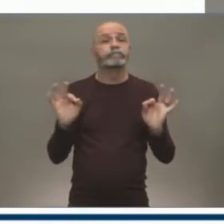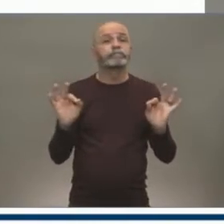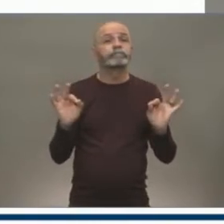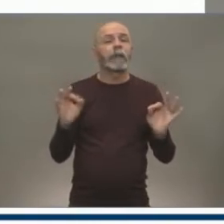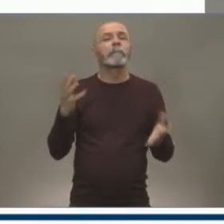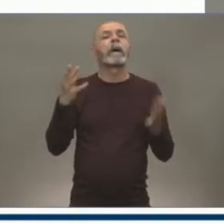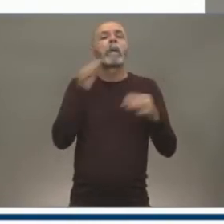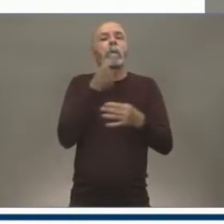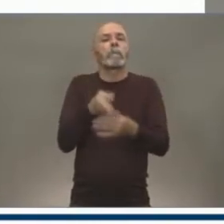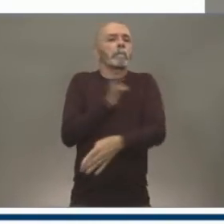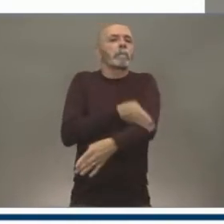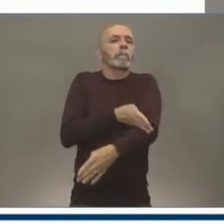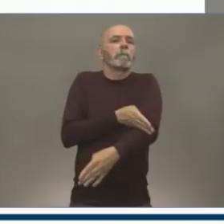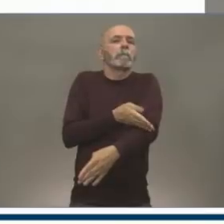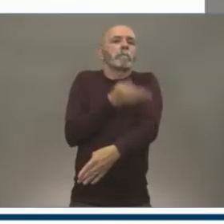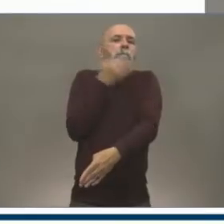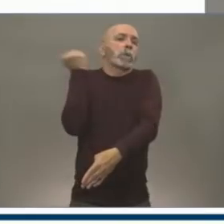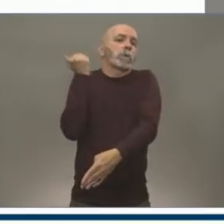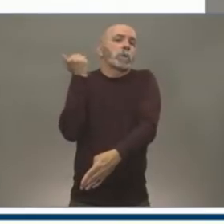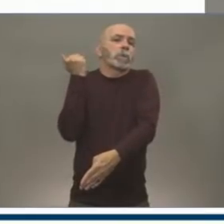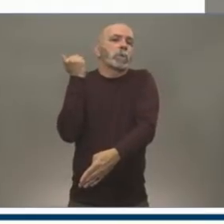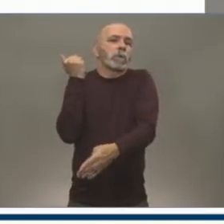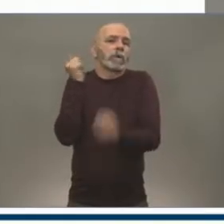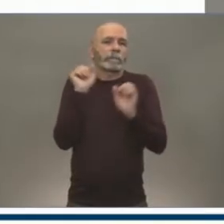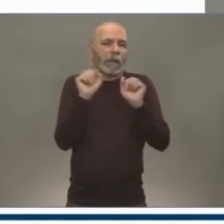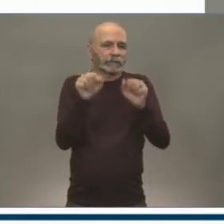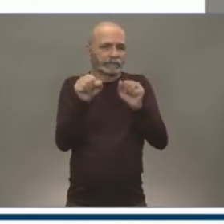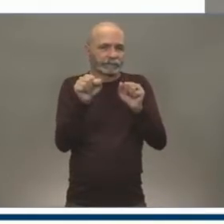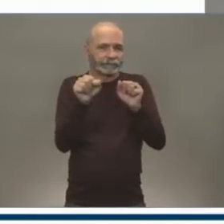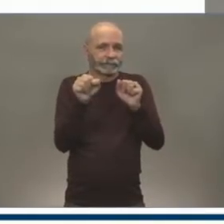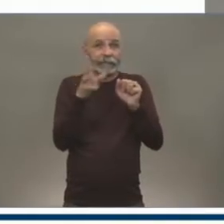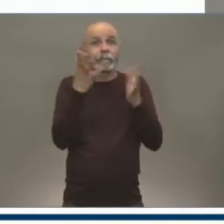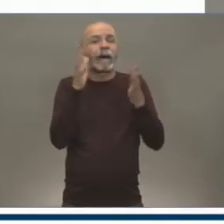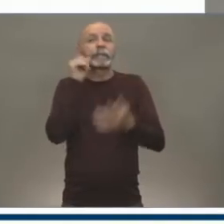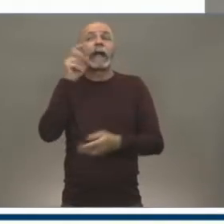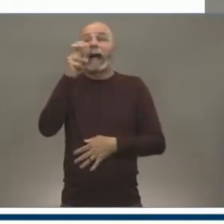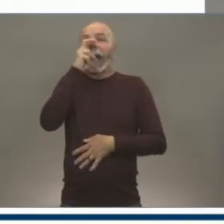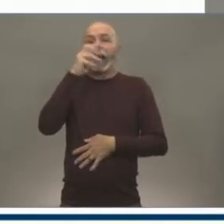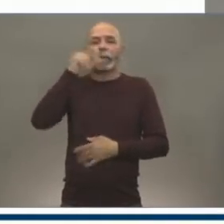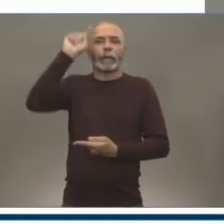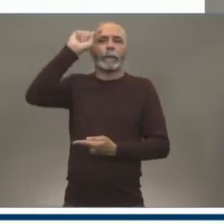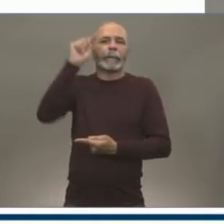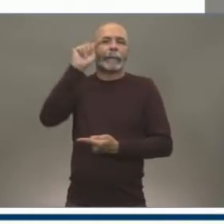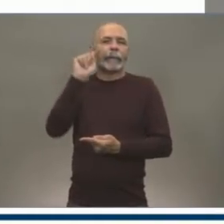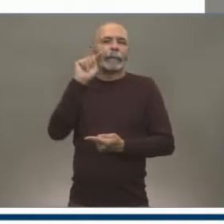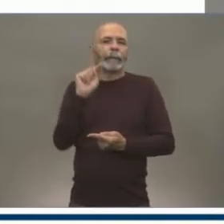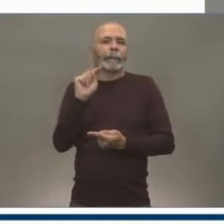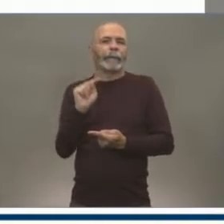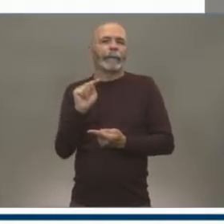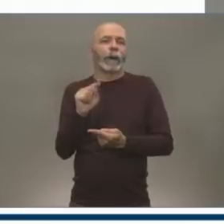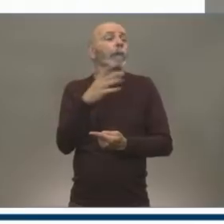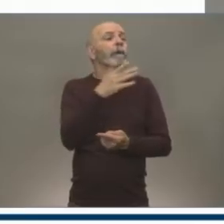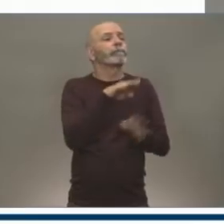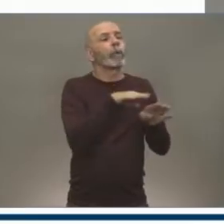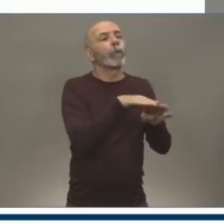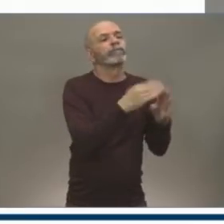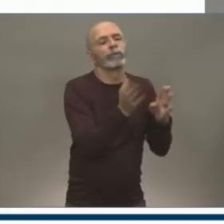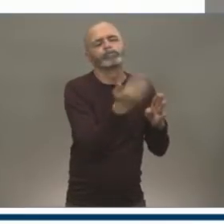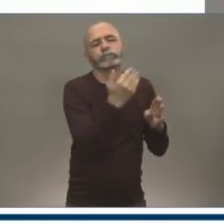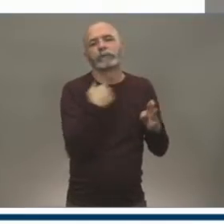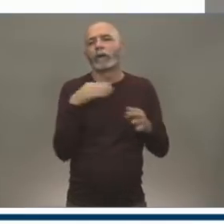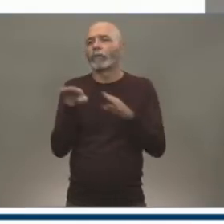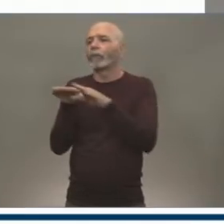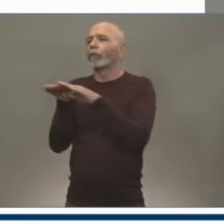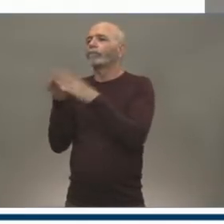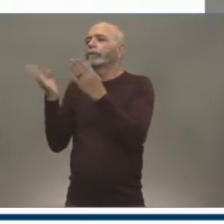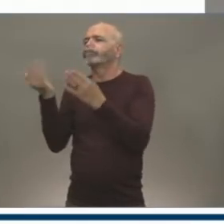path to be able to start loosening restrictions as early as possible, which then puts us in the best possible path to start with